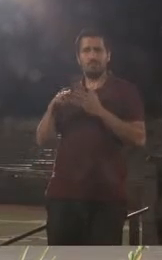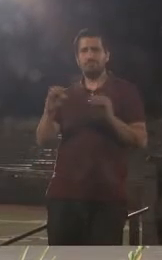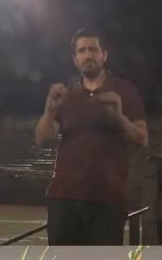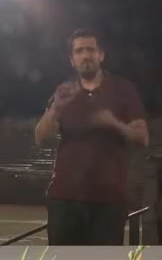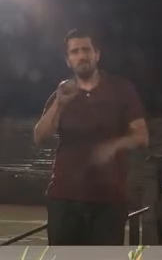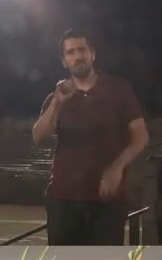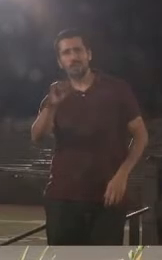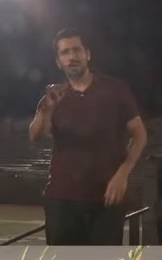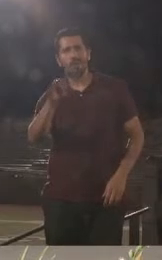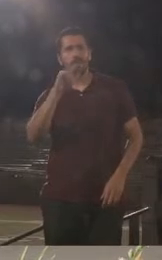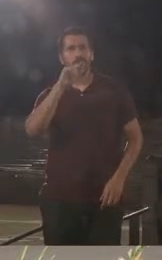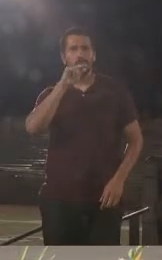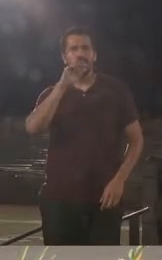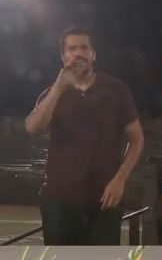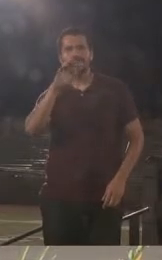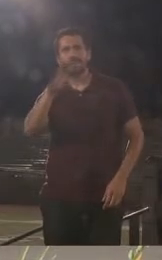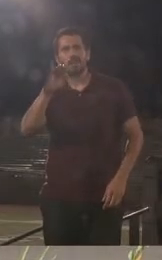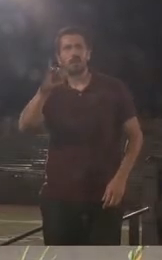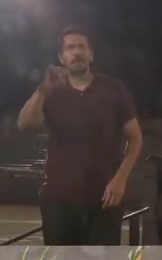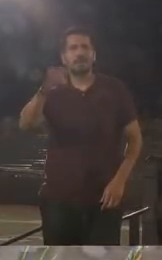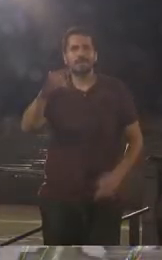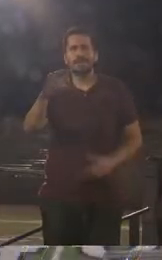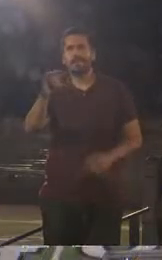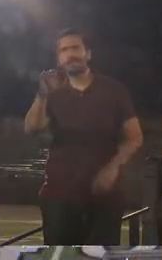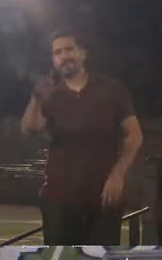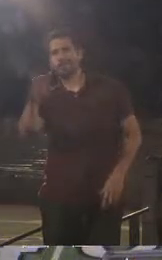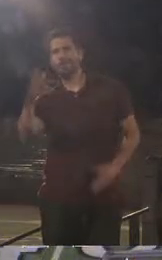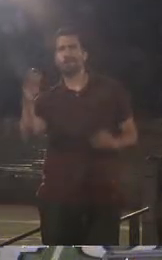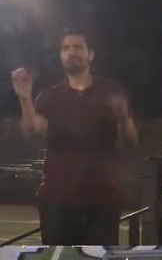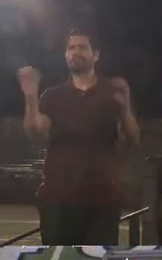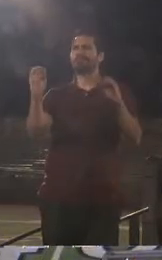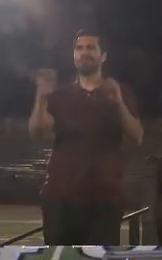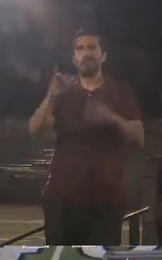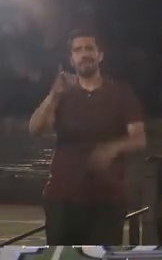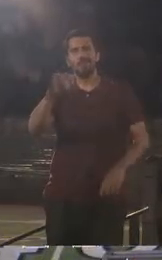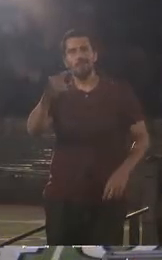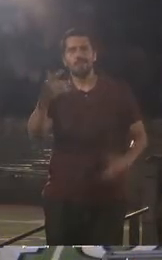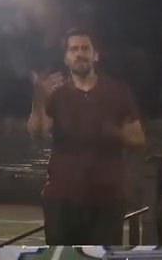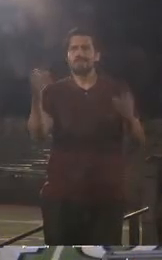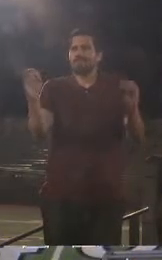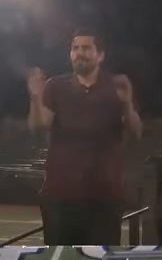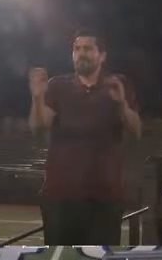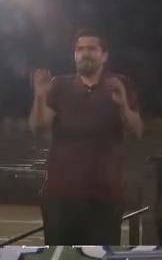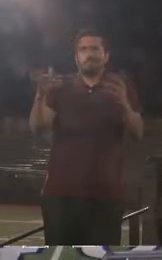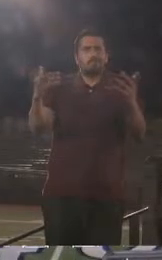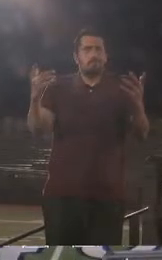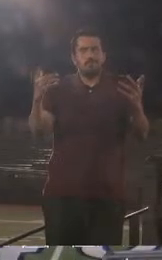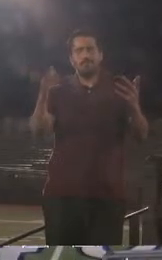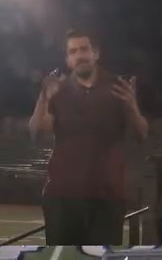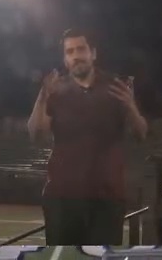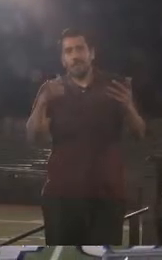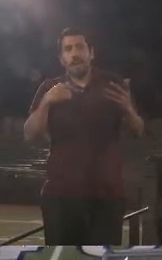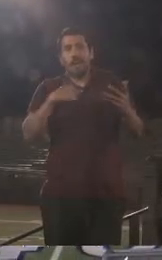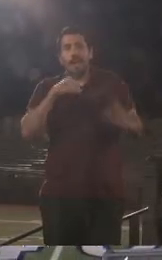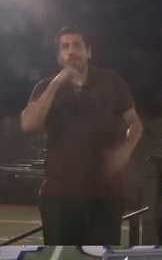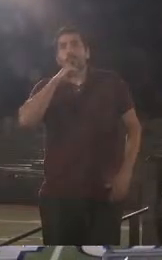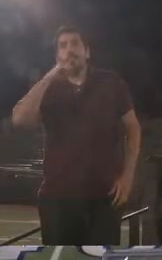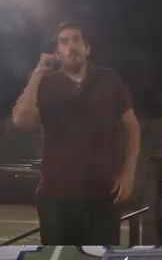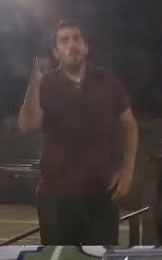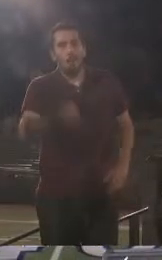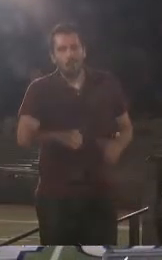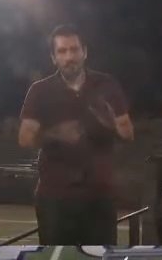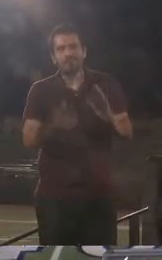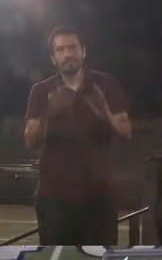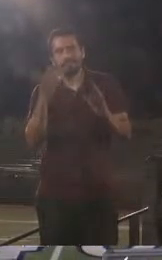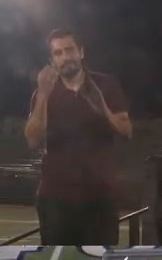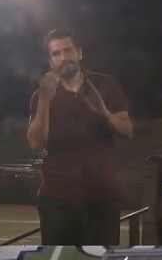media. I came up before TikTok. There was no Instagram. Okay, I'm so old